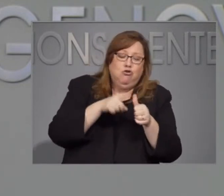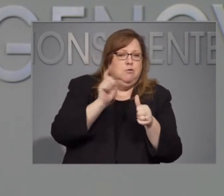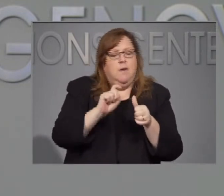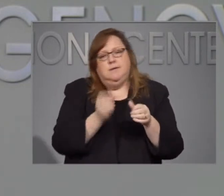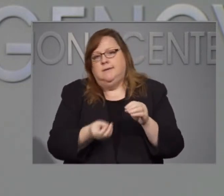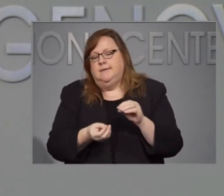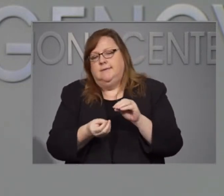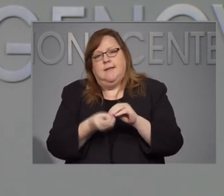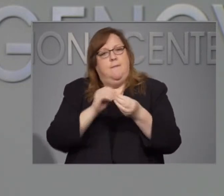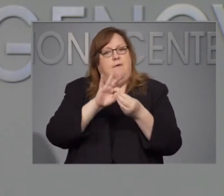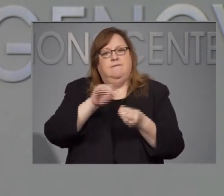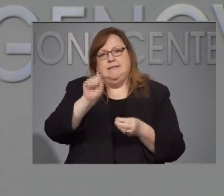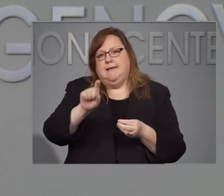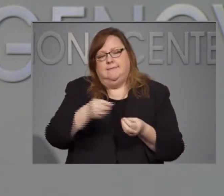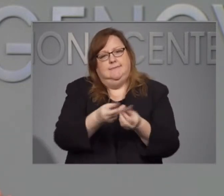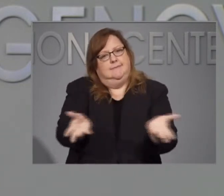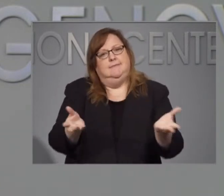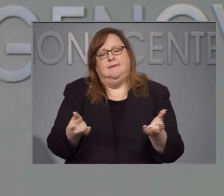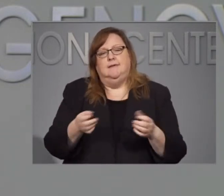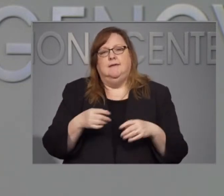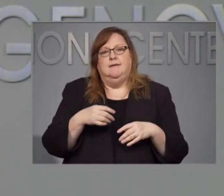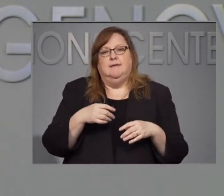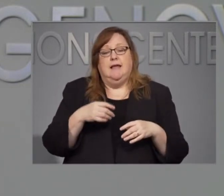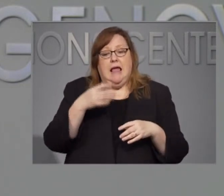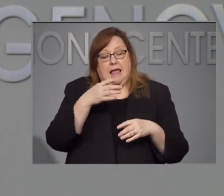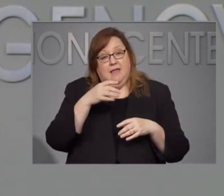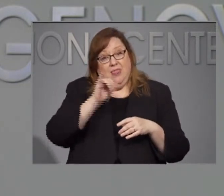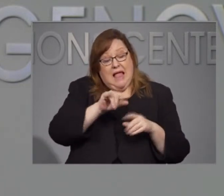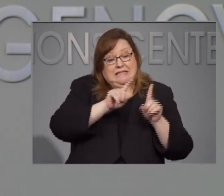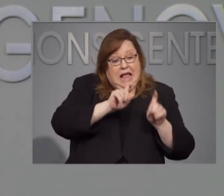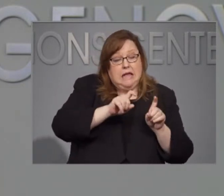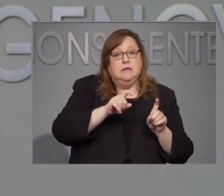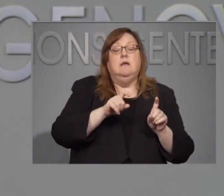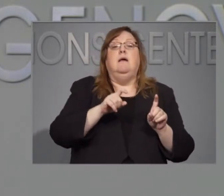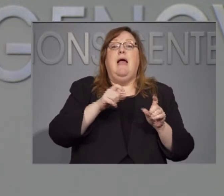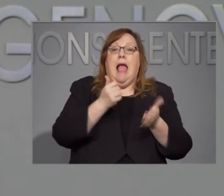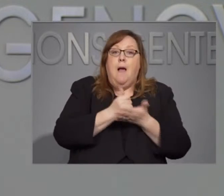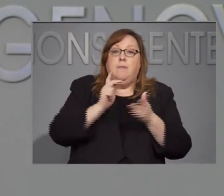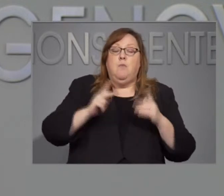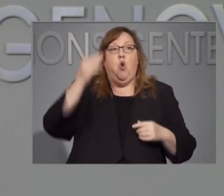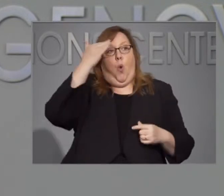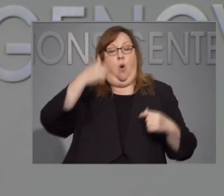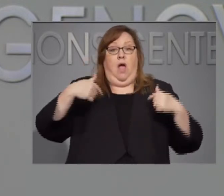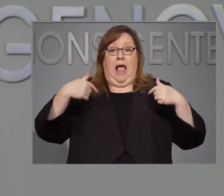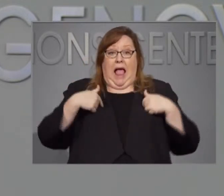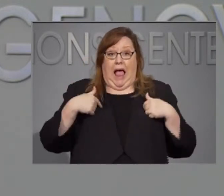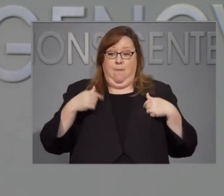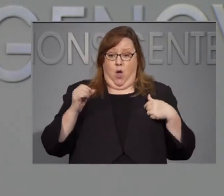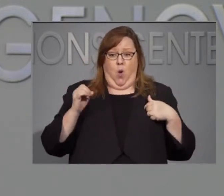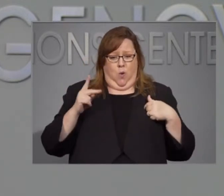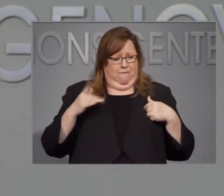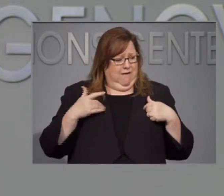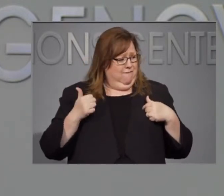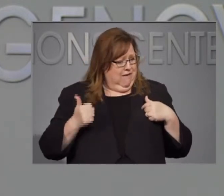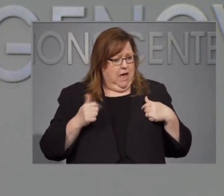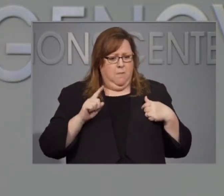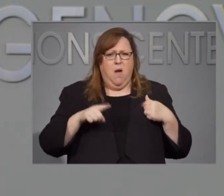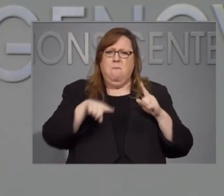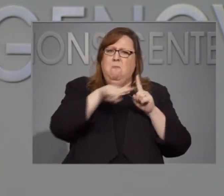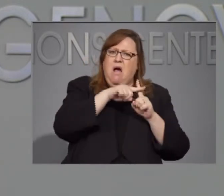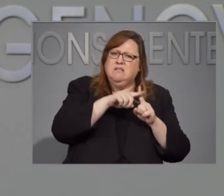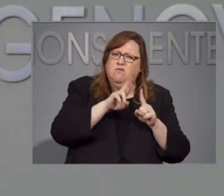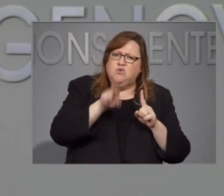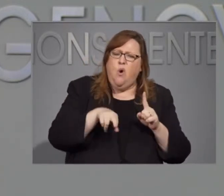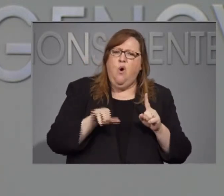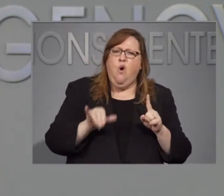testing helps us make sure folks know if they are positive, even when they don't have symptoms. So ramping up testing is very critical,